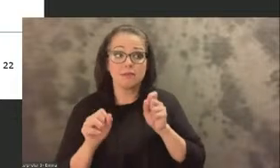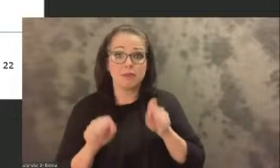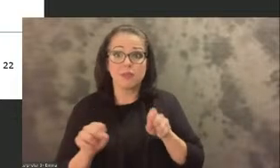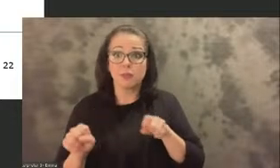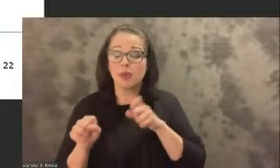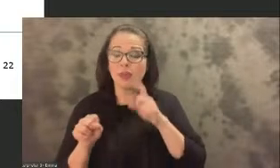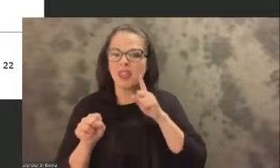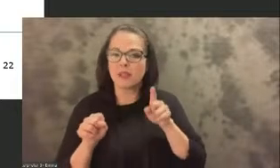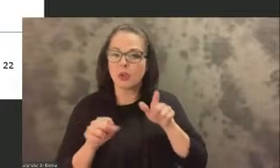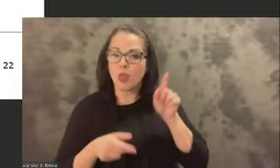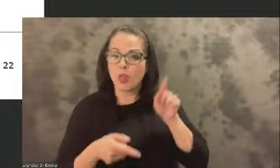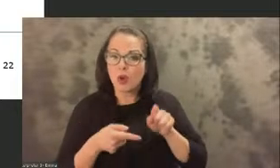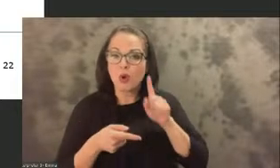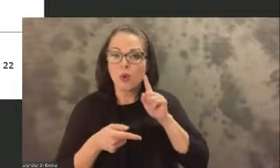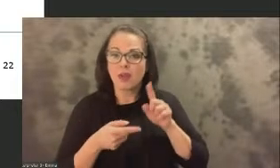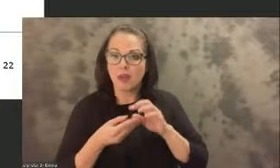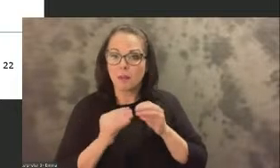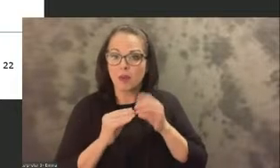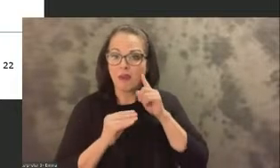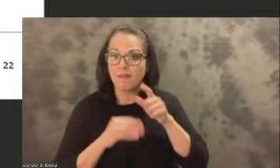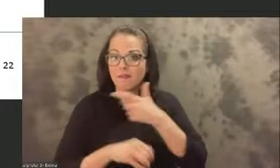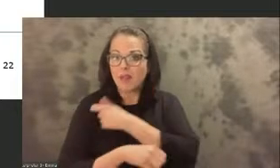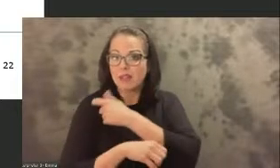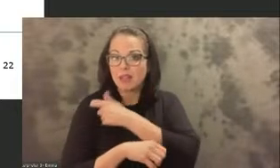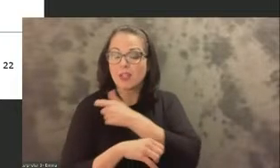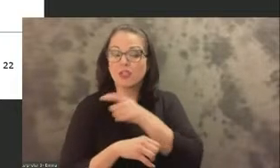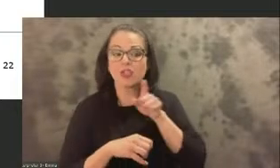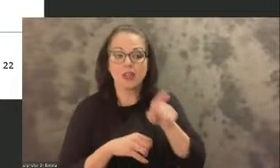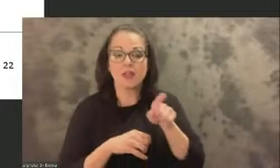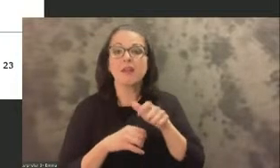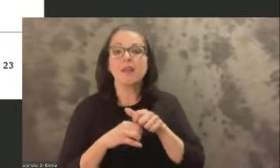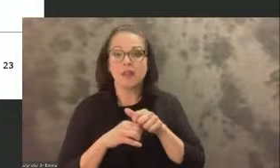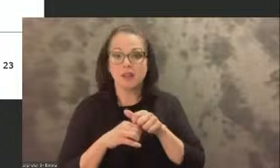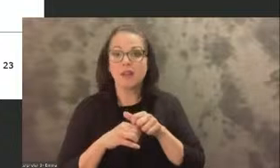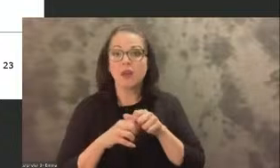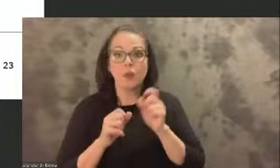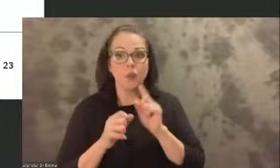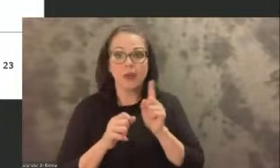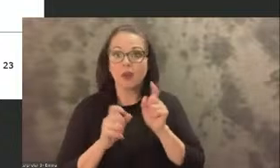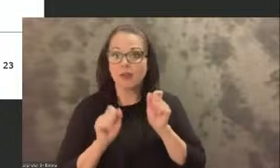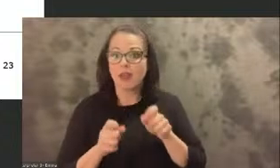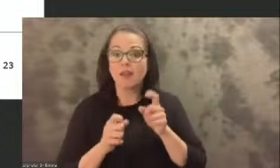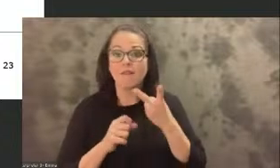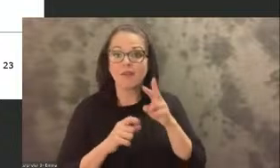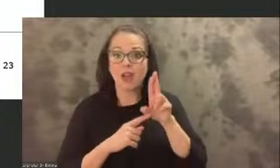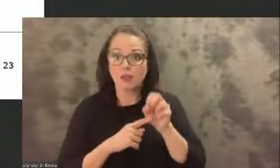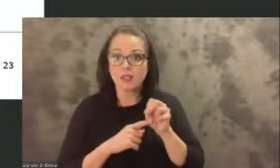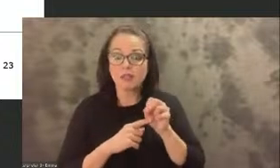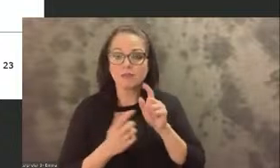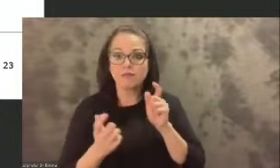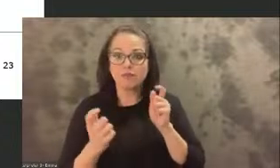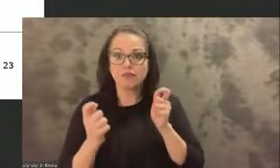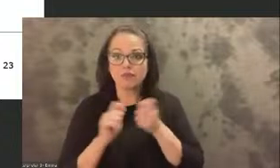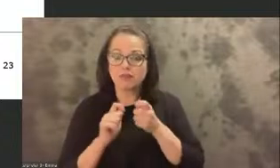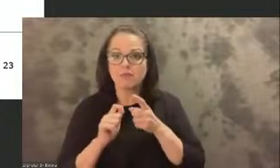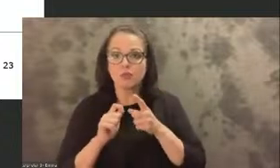low vaccination rates. Problem number 6.